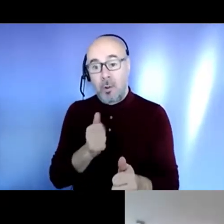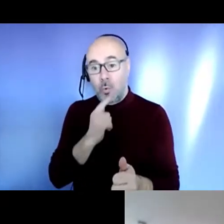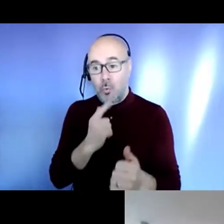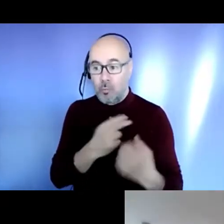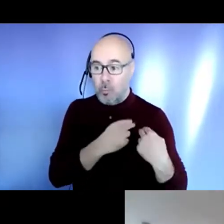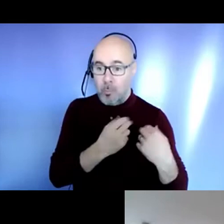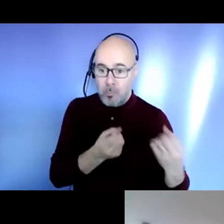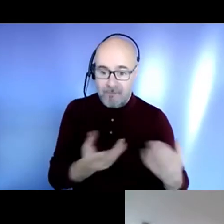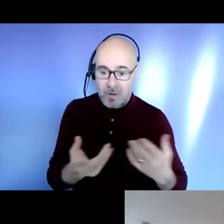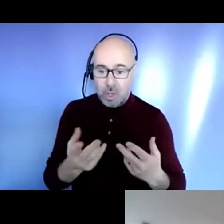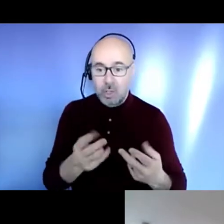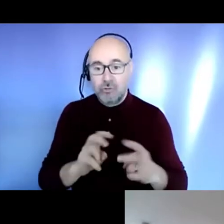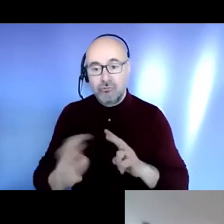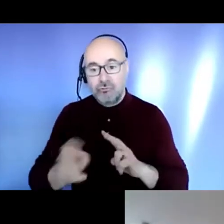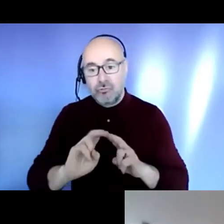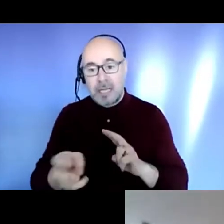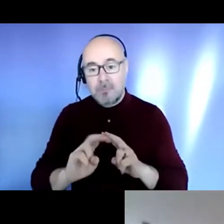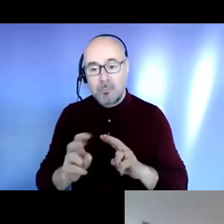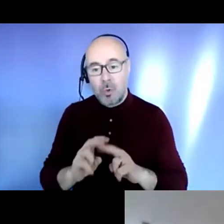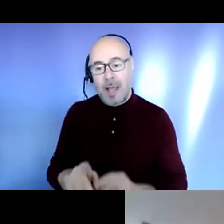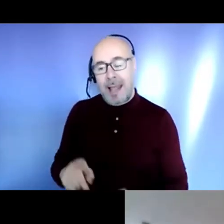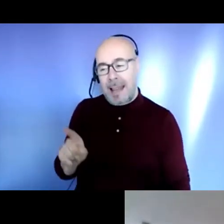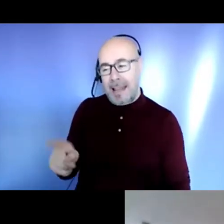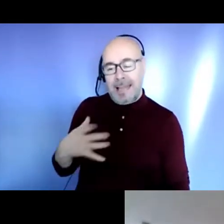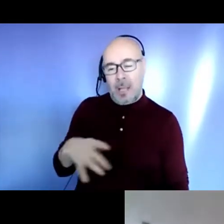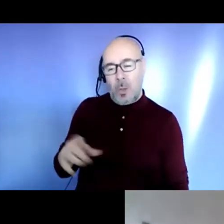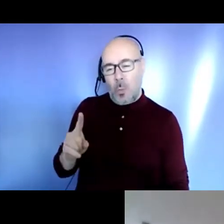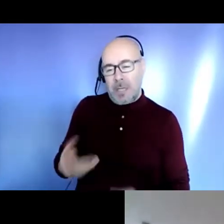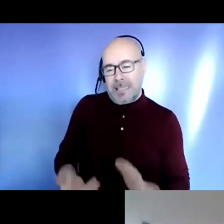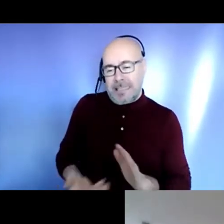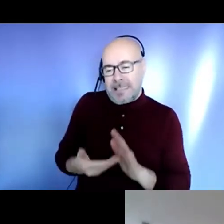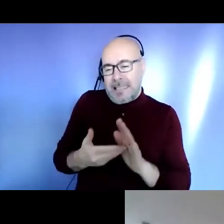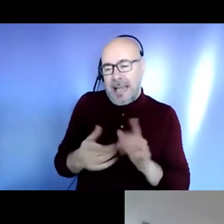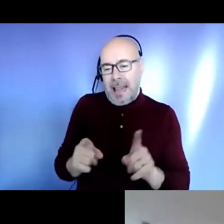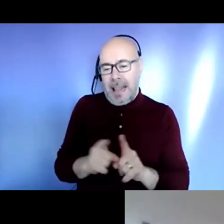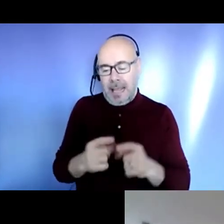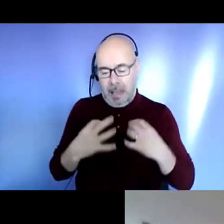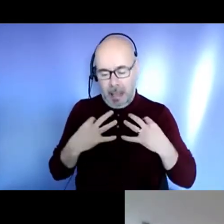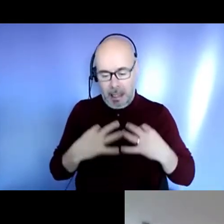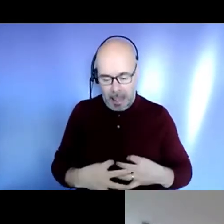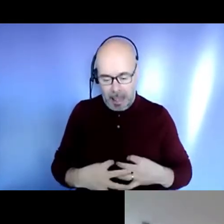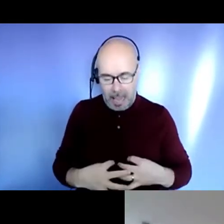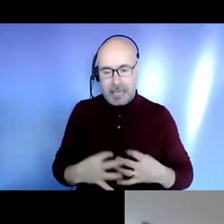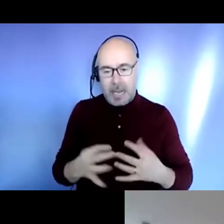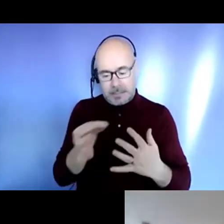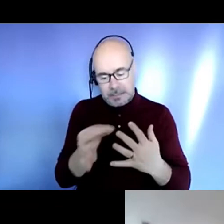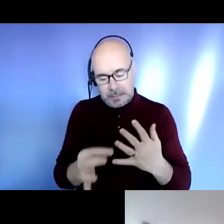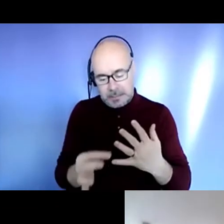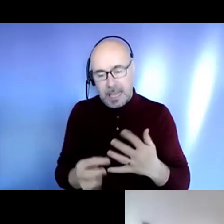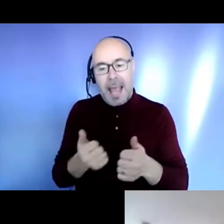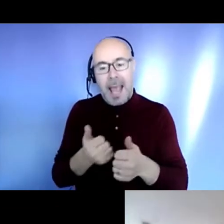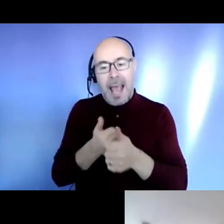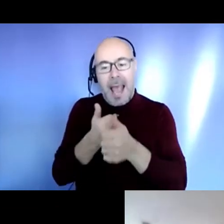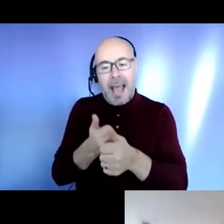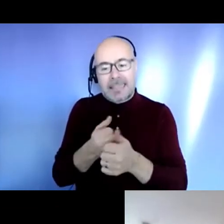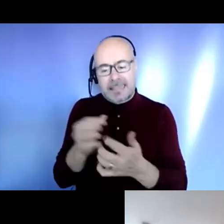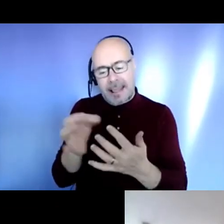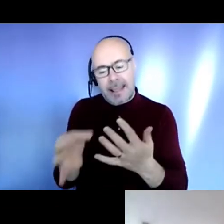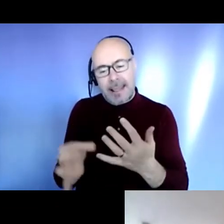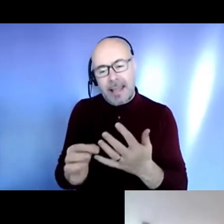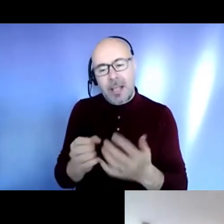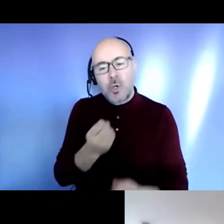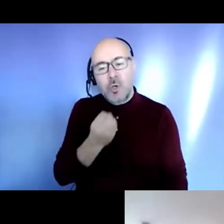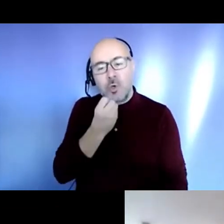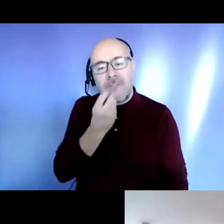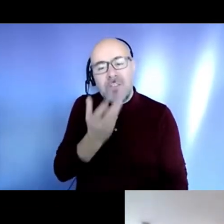the extensive range of cards, lanyards and other assistance tools that are being used on a daily basis to help